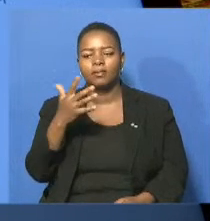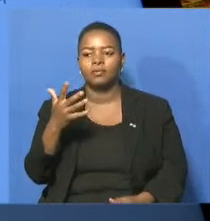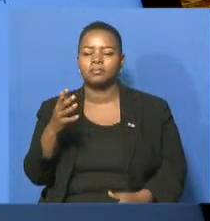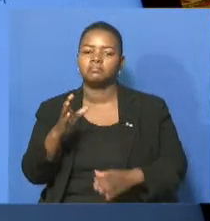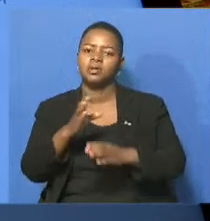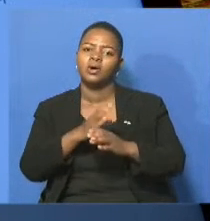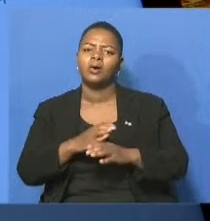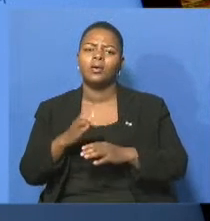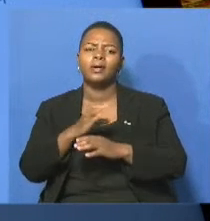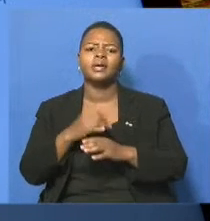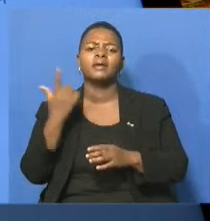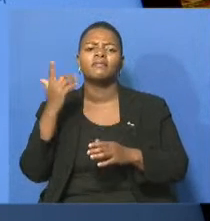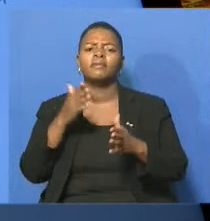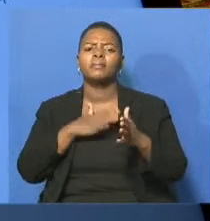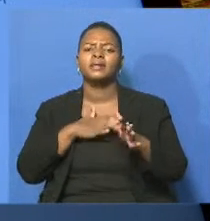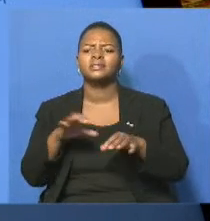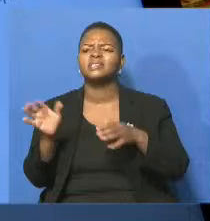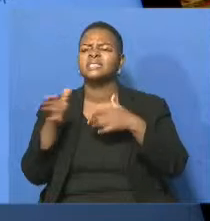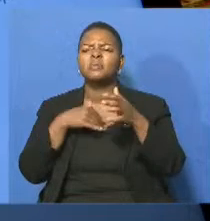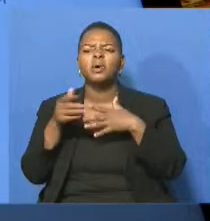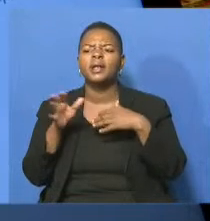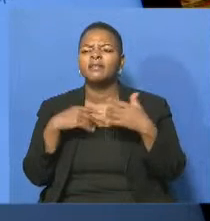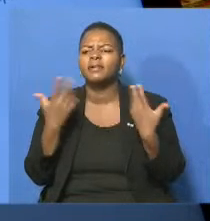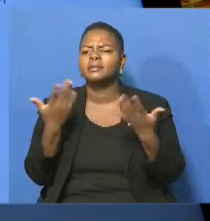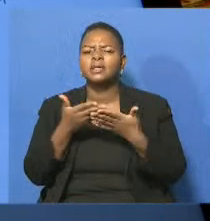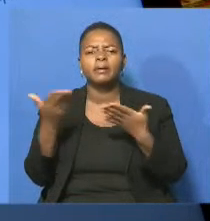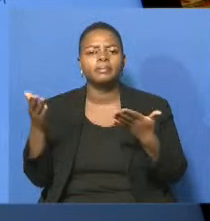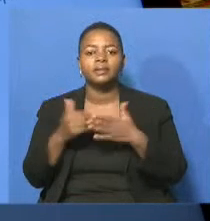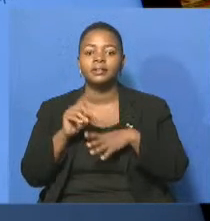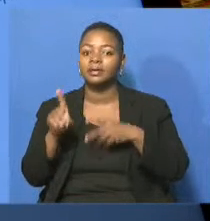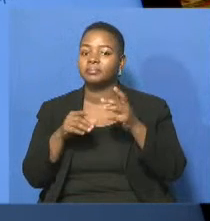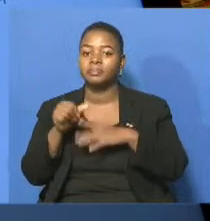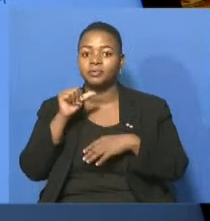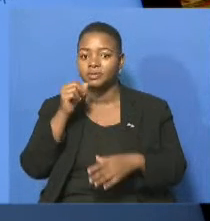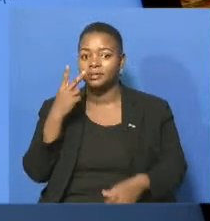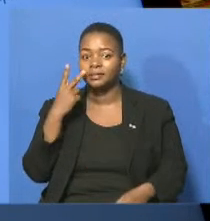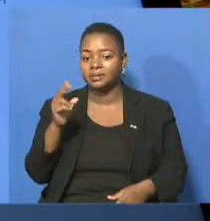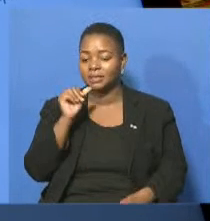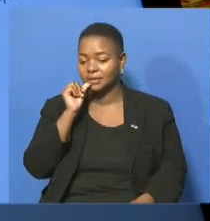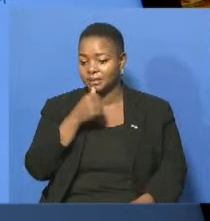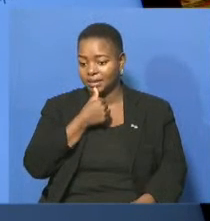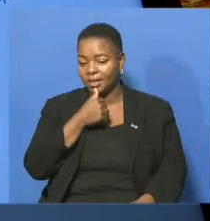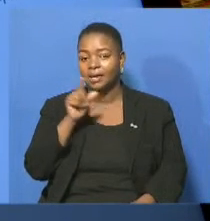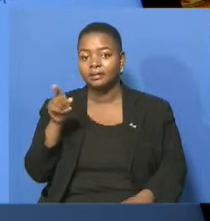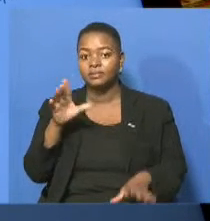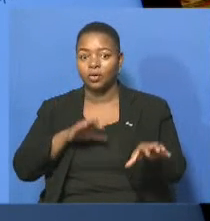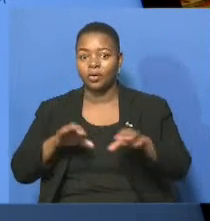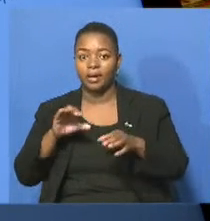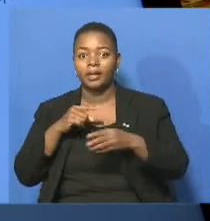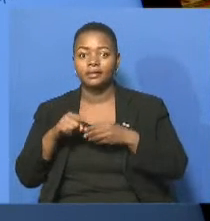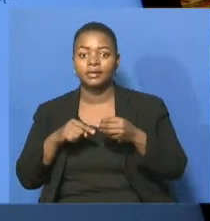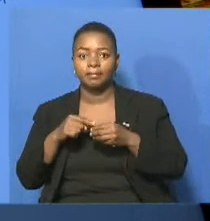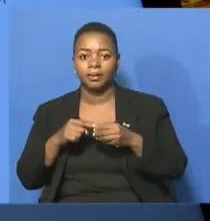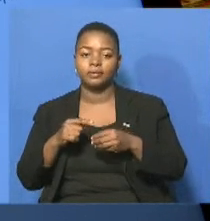care of something. They would have said something which people did not really take seriously or did not really act